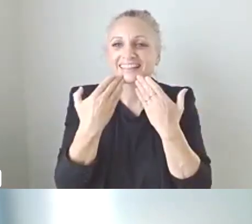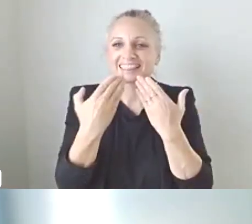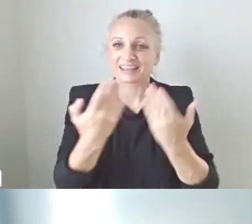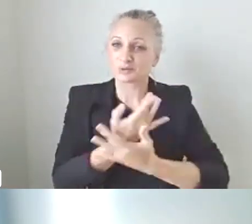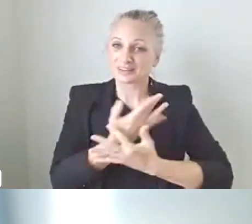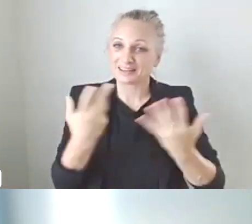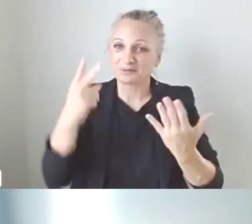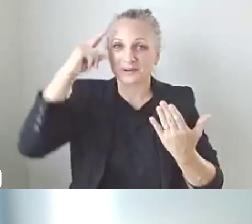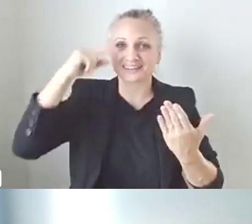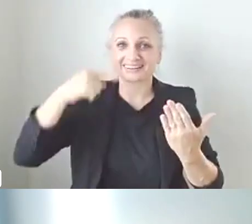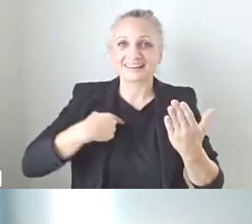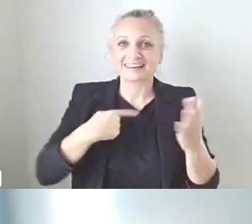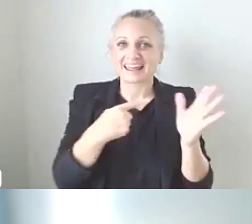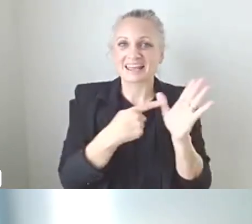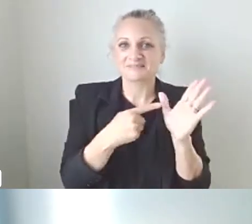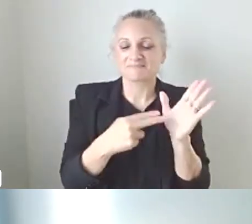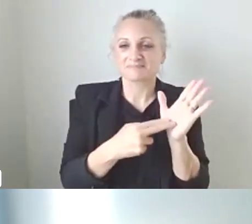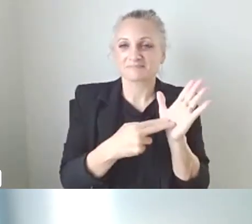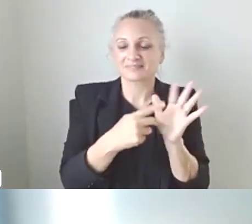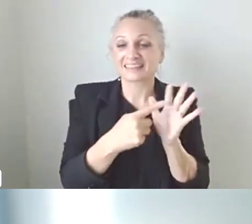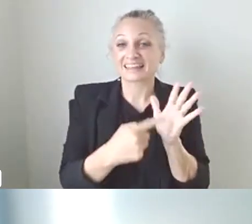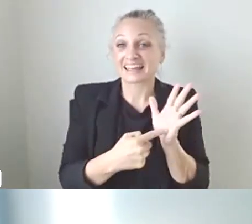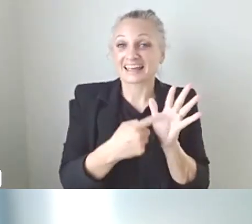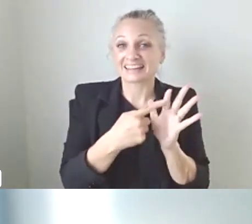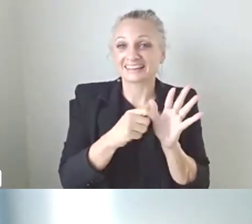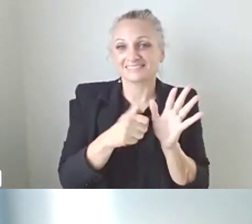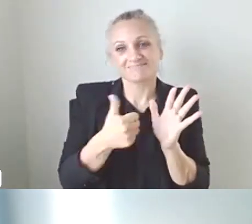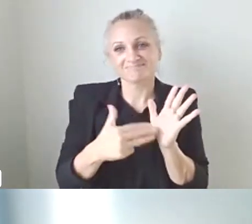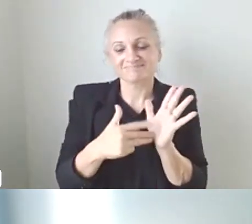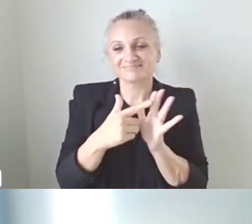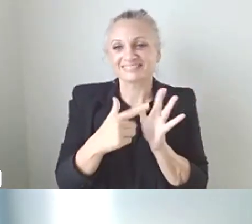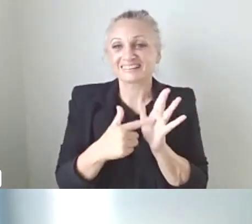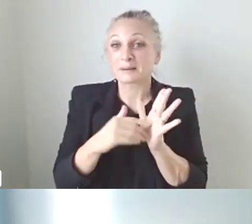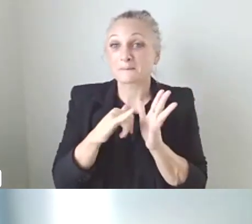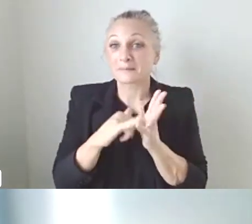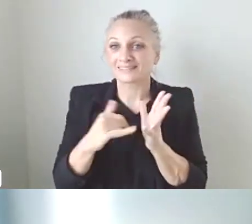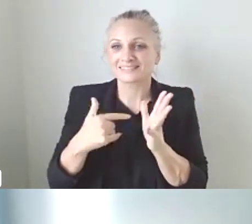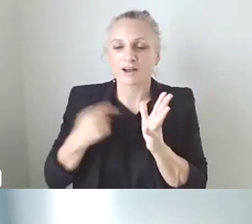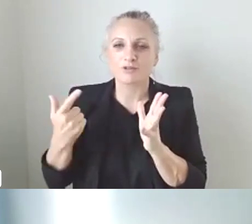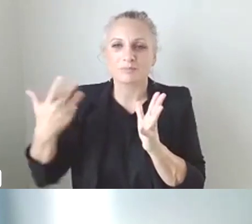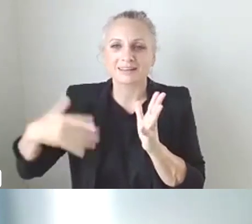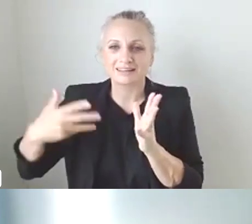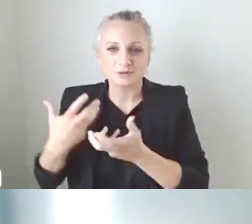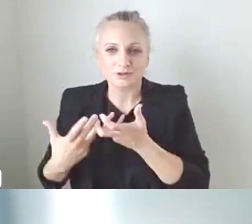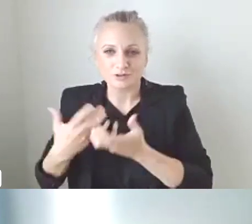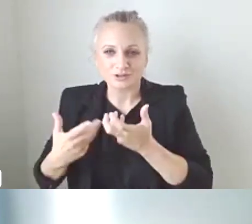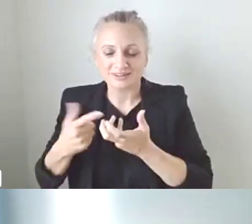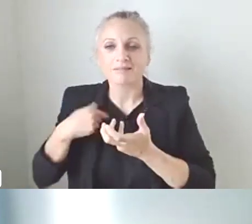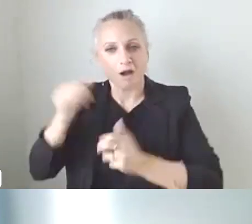the University of Canterbury. My area of interest, I'm an academic, and my area of interest is on the